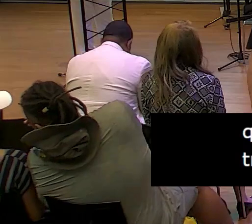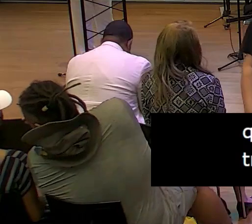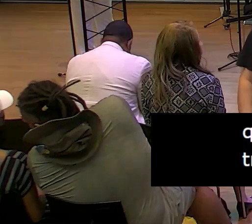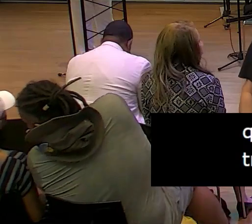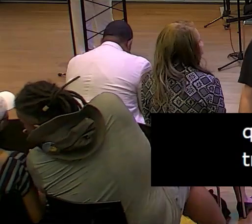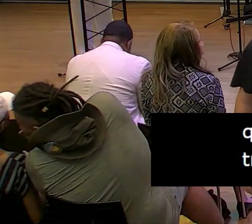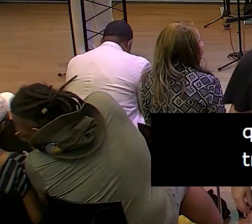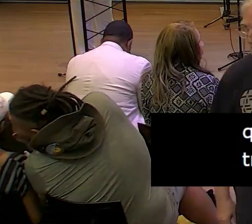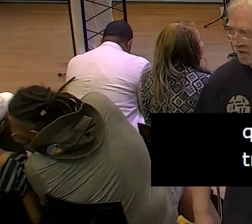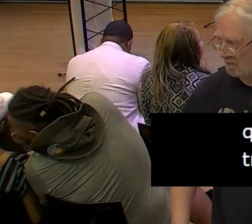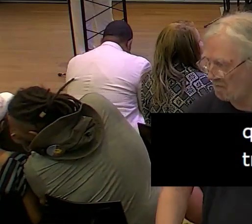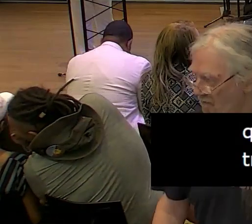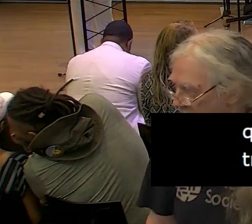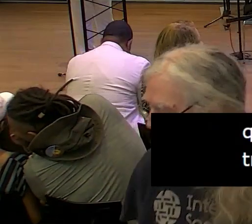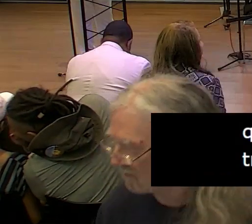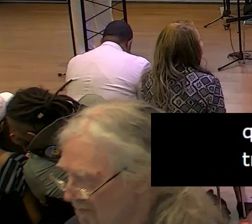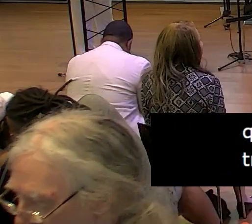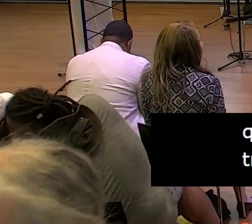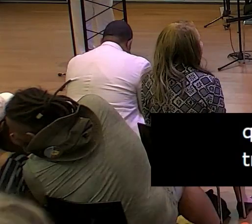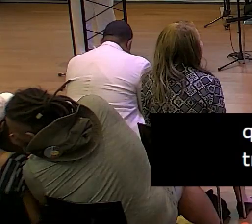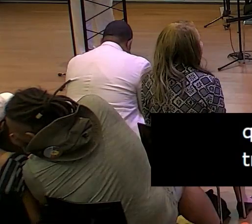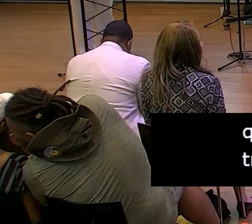Jolie.